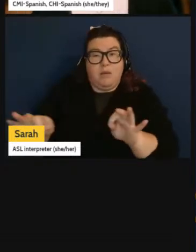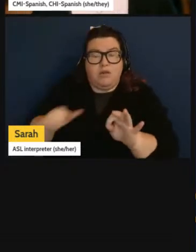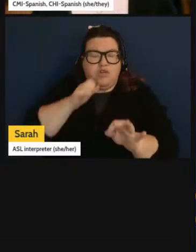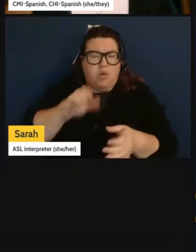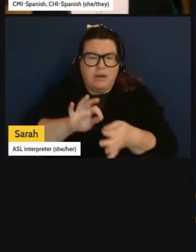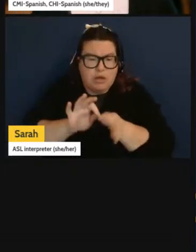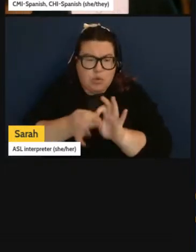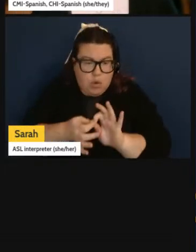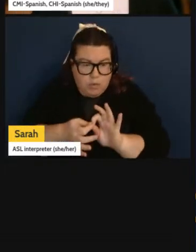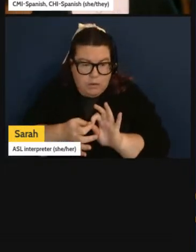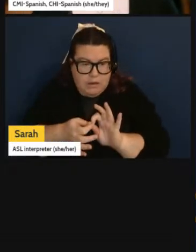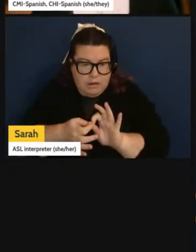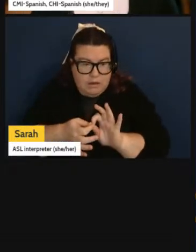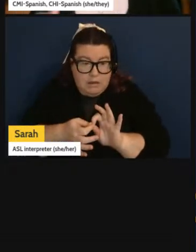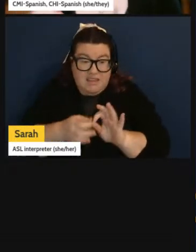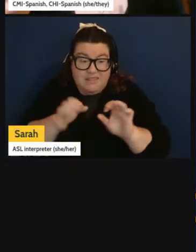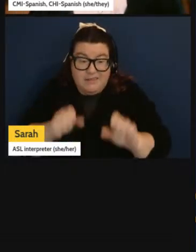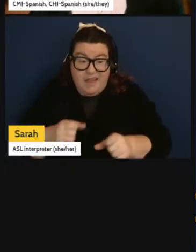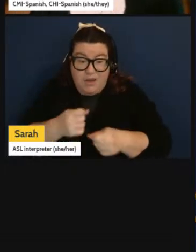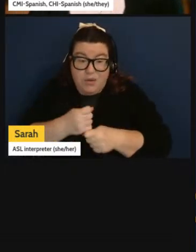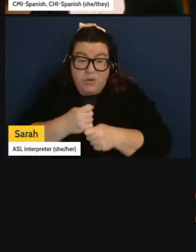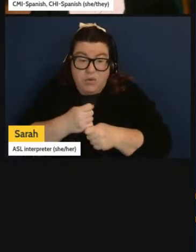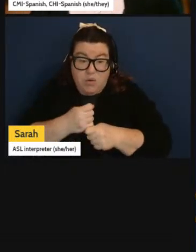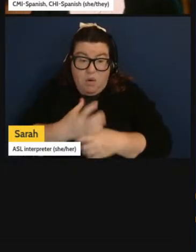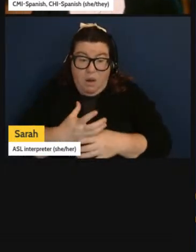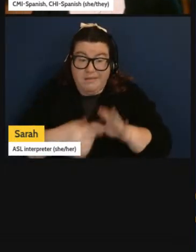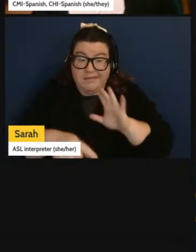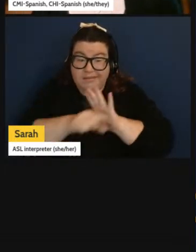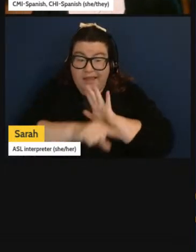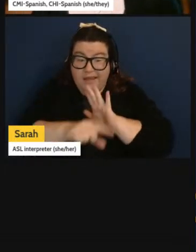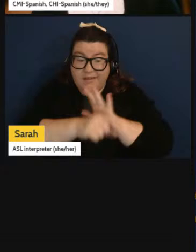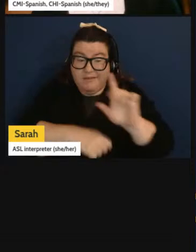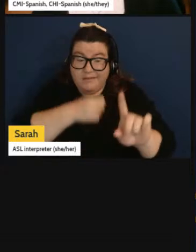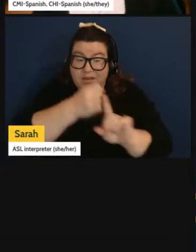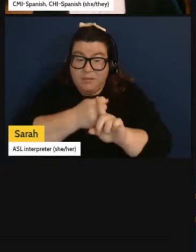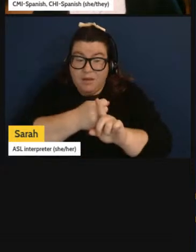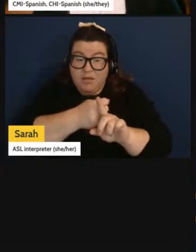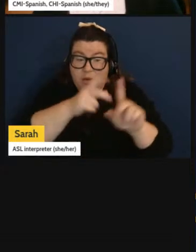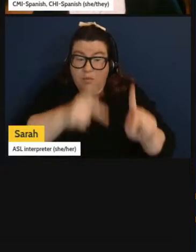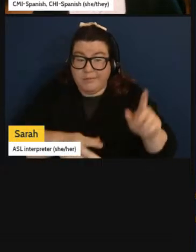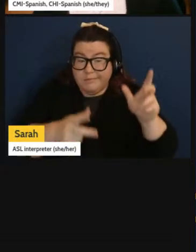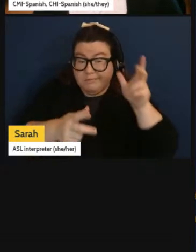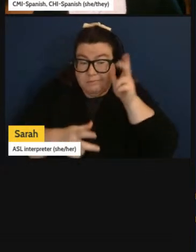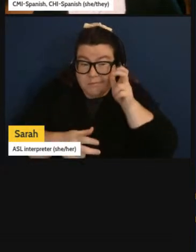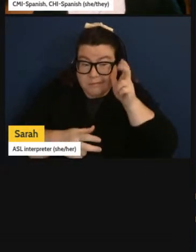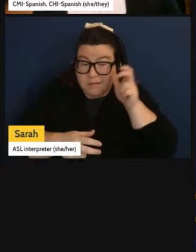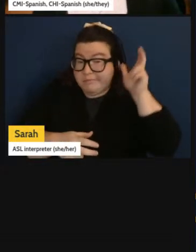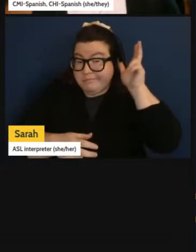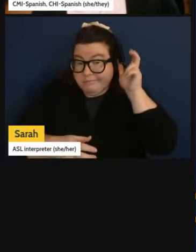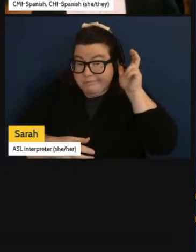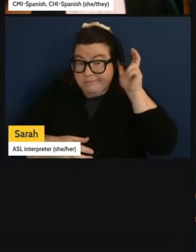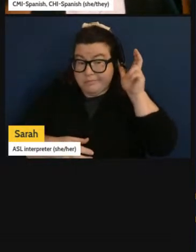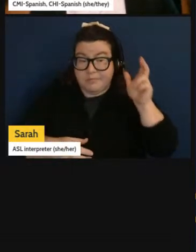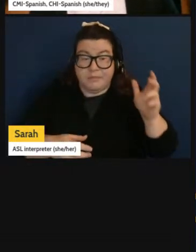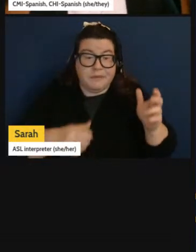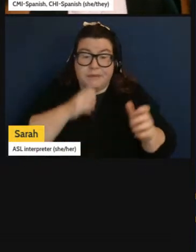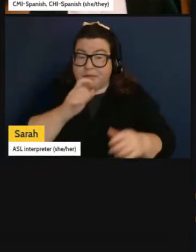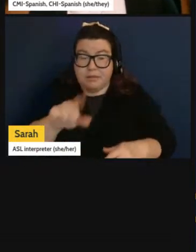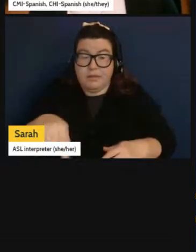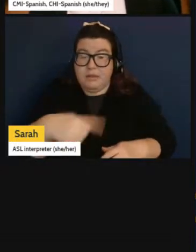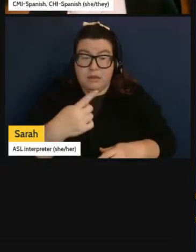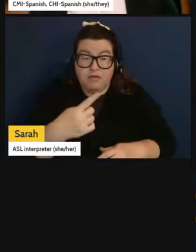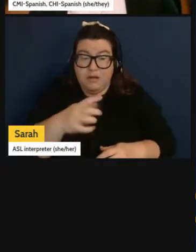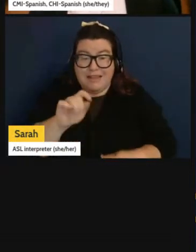it, you could actually have a huge negative impact on the receiver of that message. It's not even just a matter of